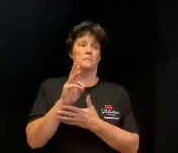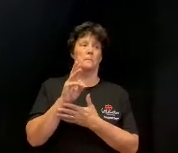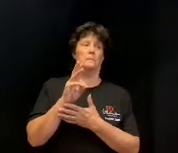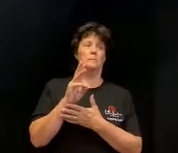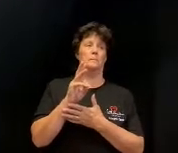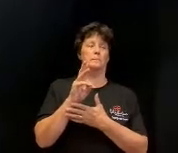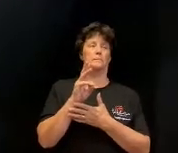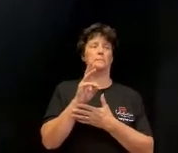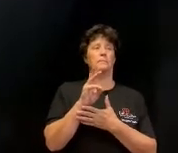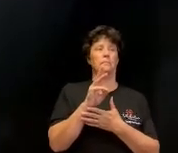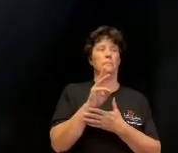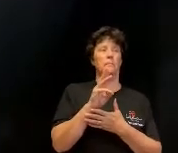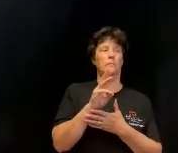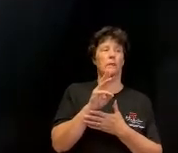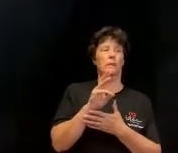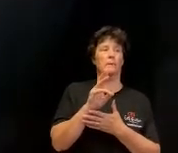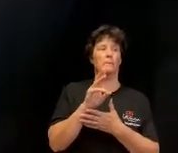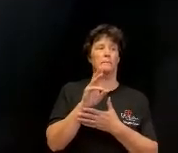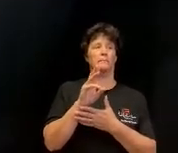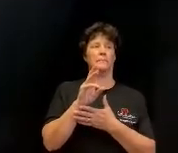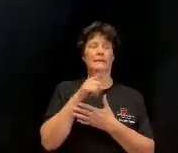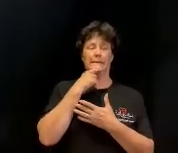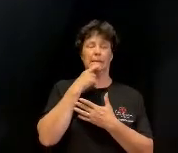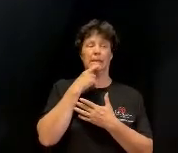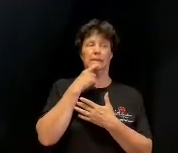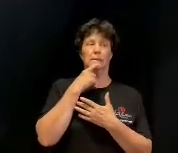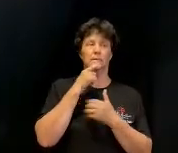The nuts and bolts. Colossians 4, 2 through 6, it says this.